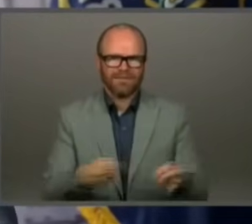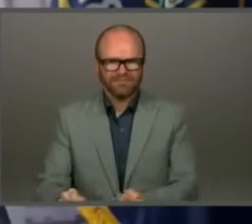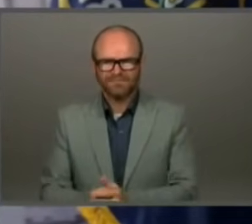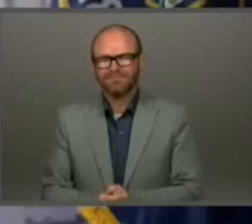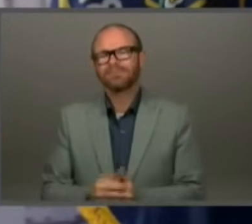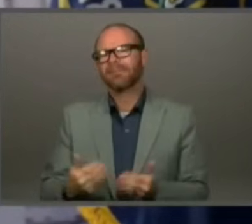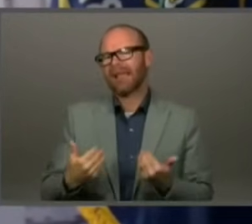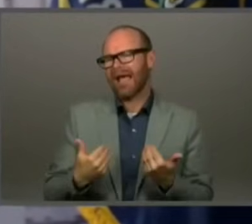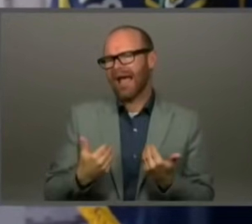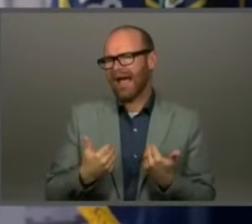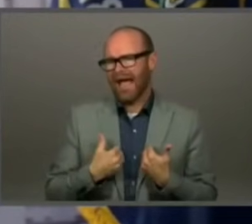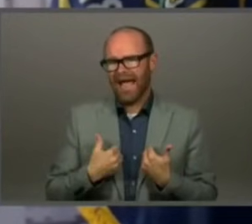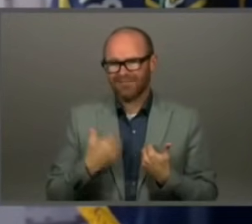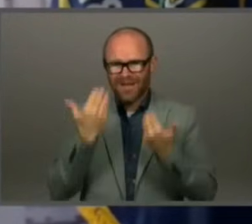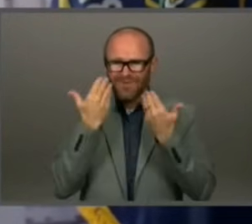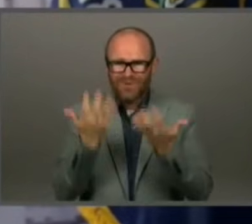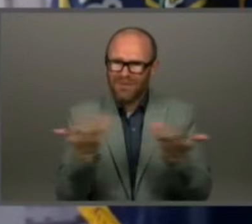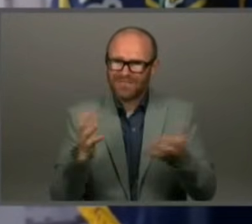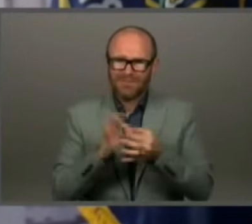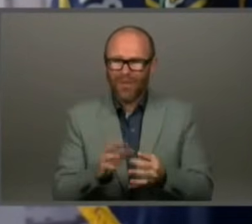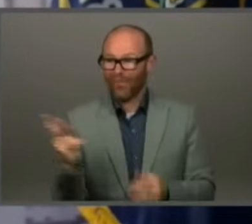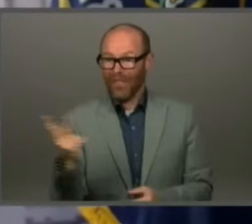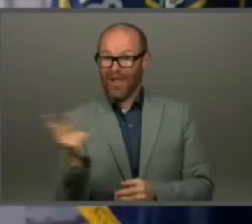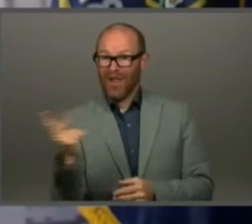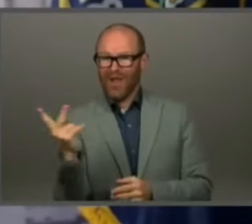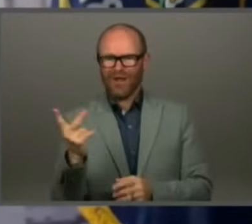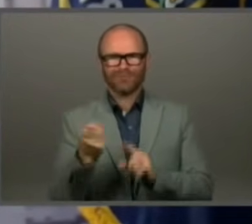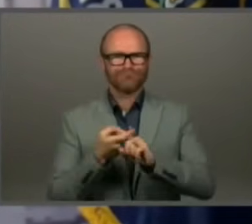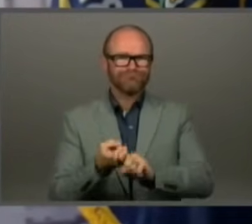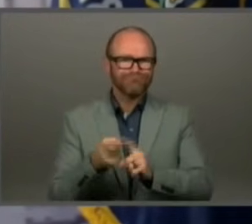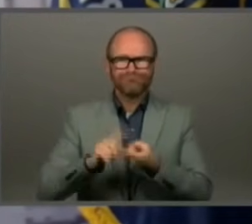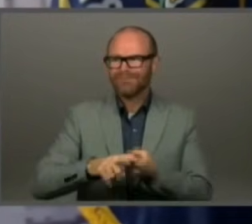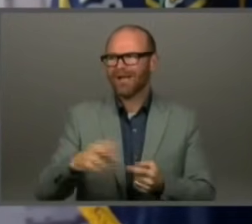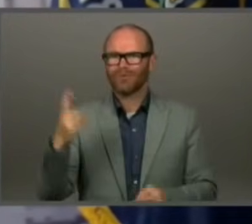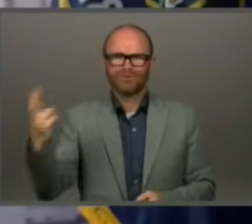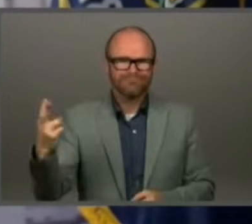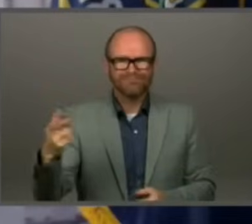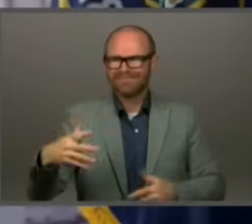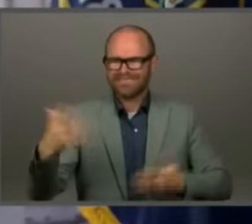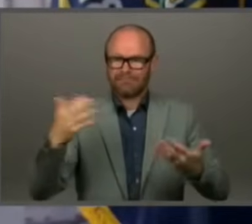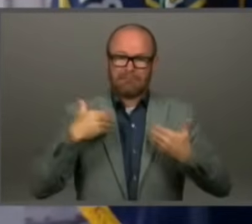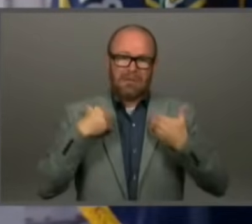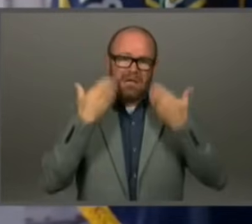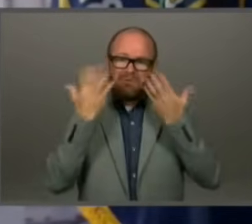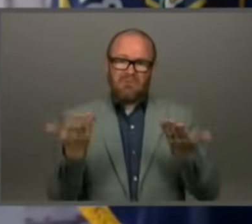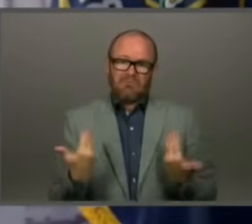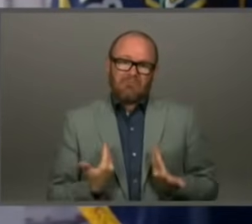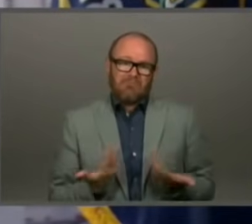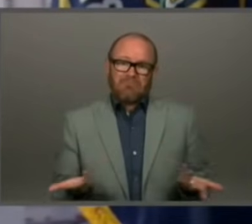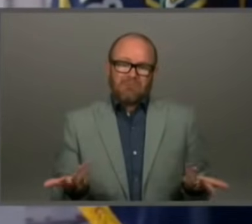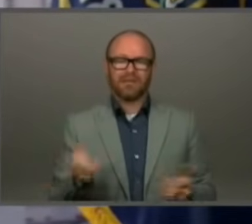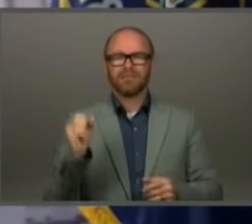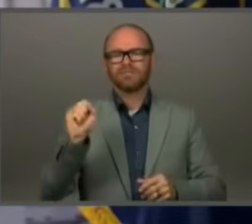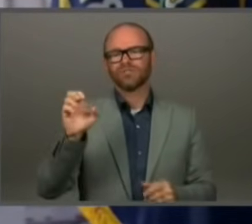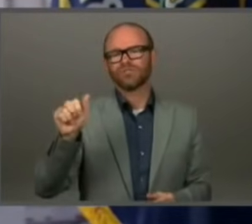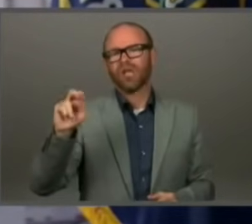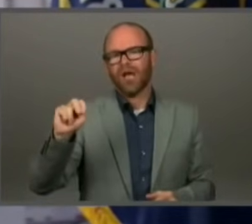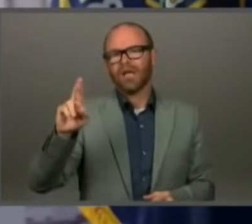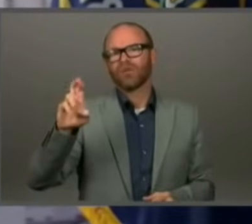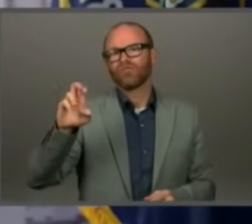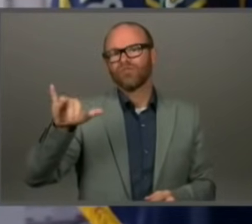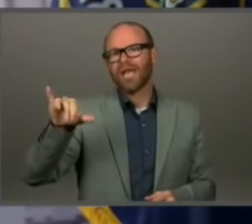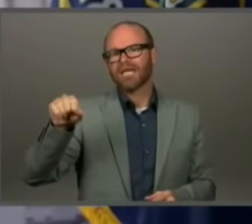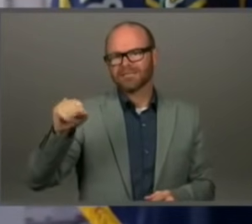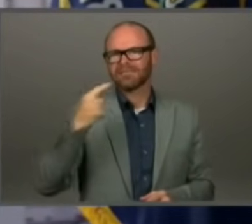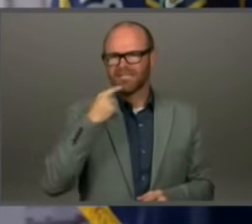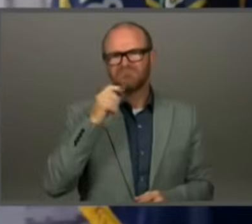and I don't know that much about the relationship, and other than I know Sean had said that